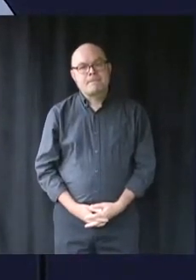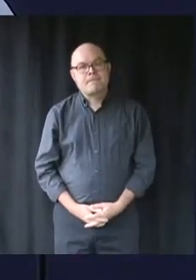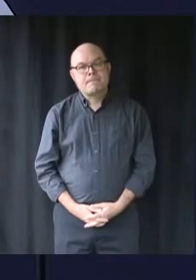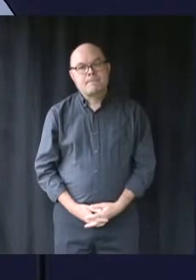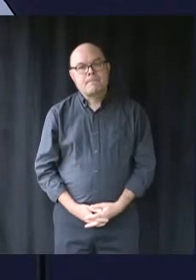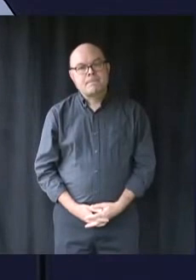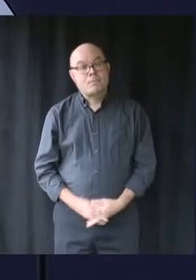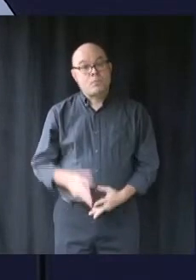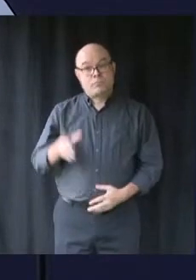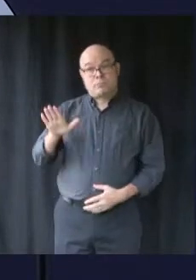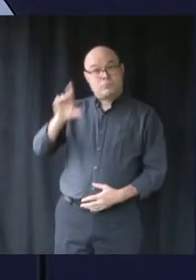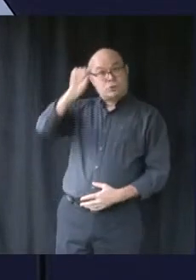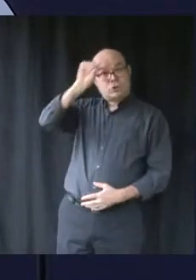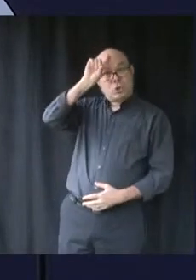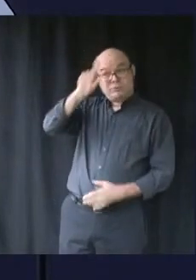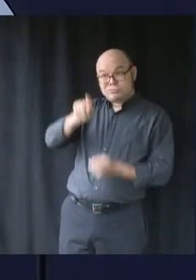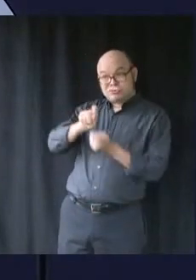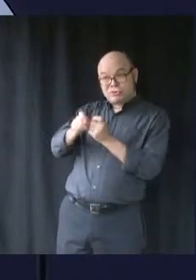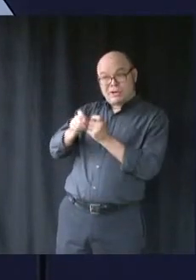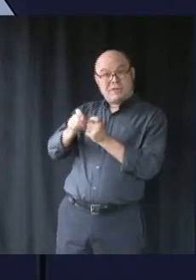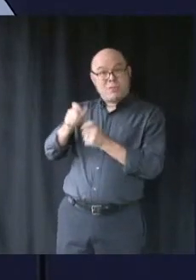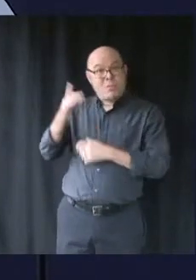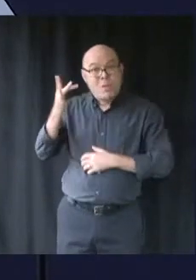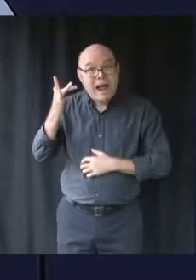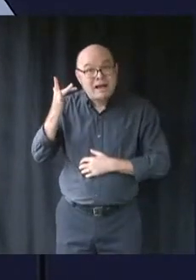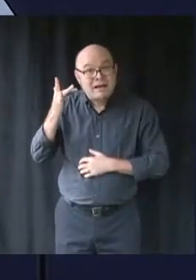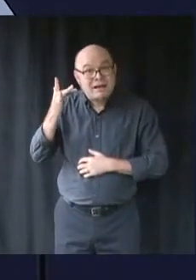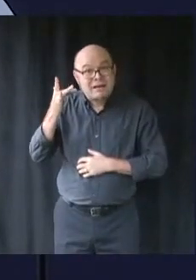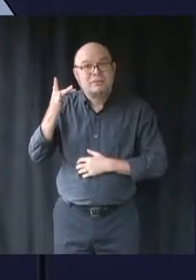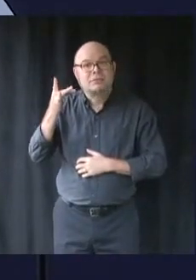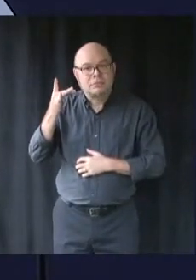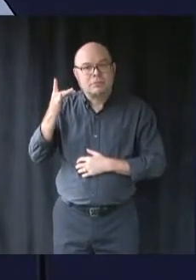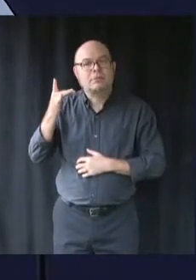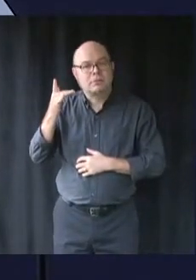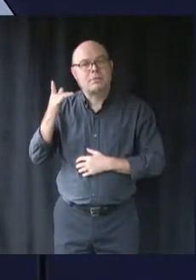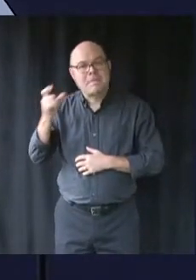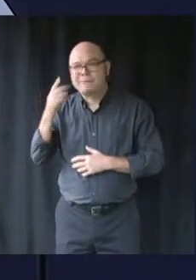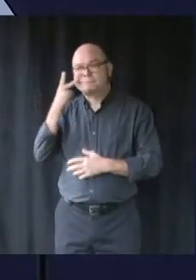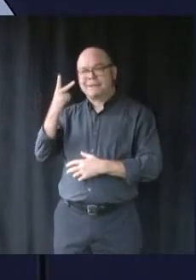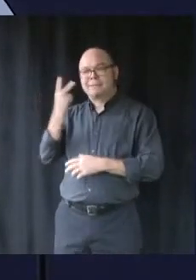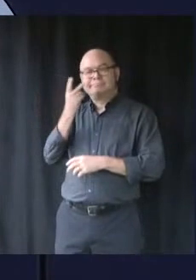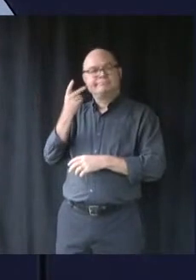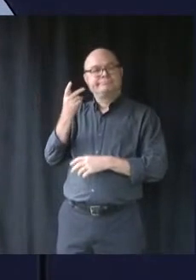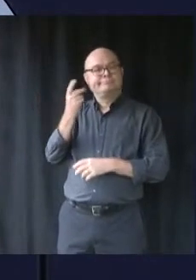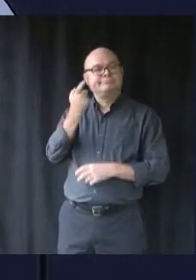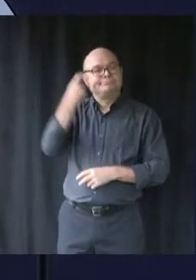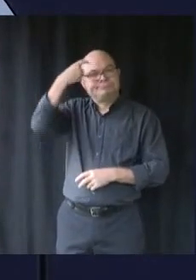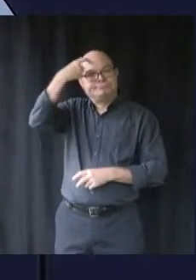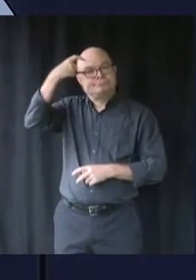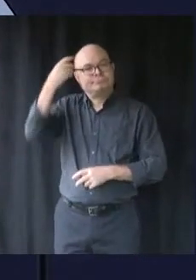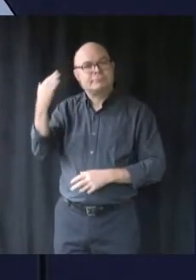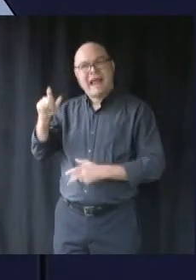is because they faced it head on, acknowledged.